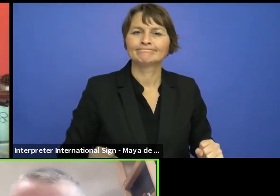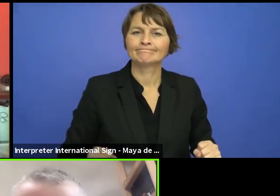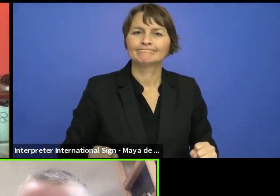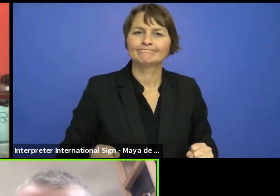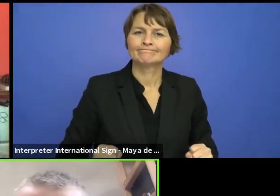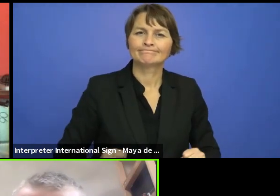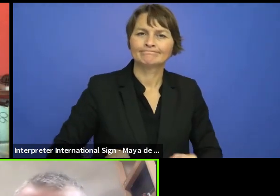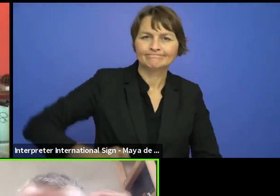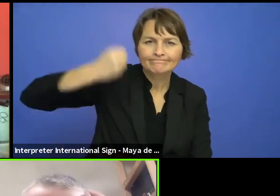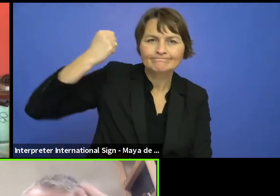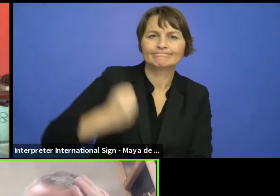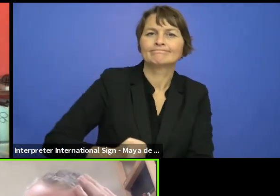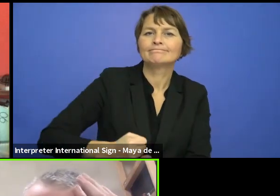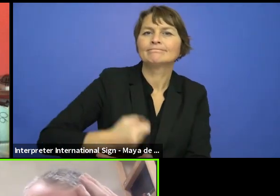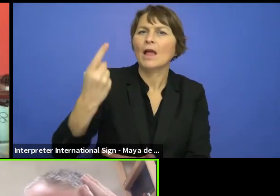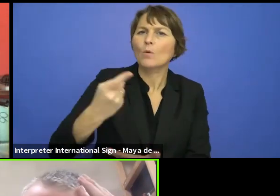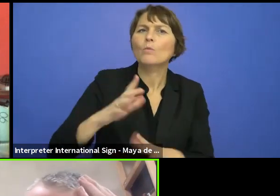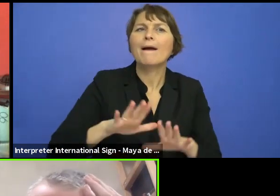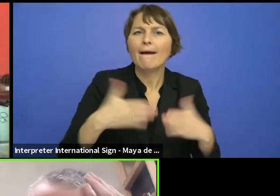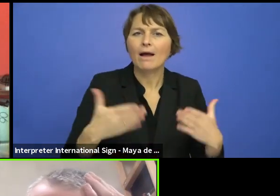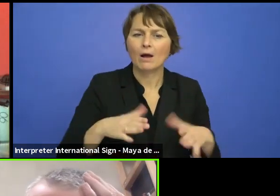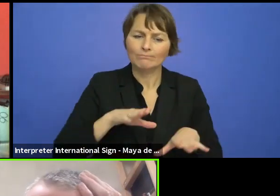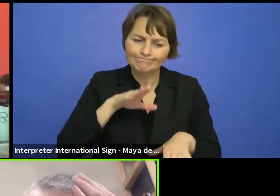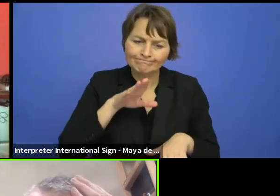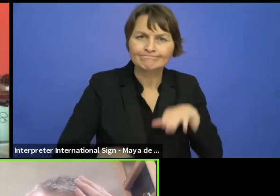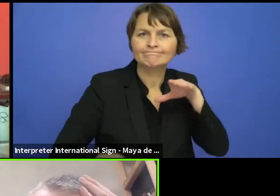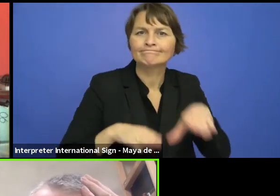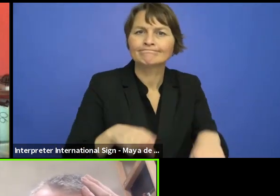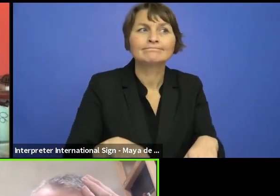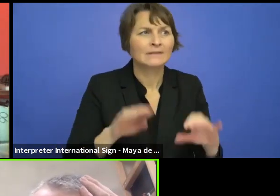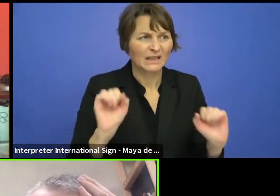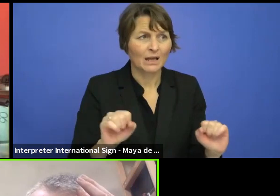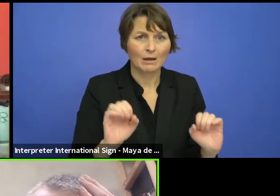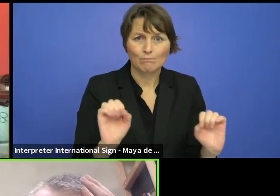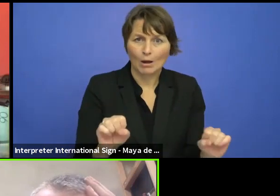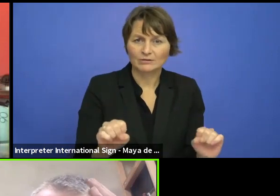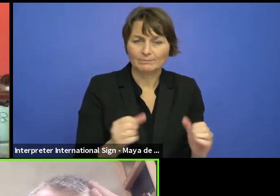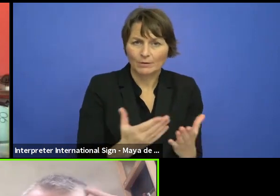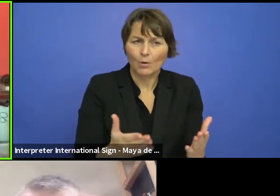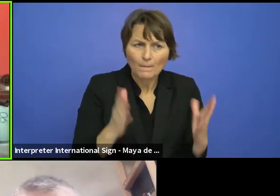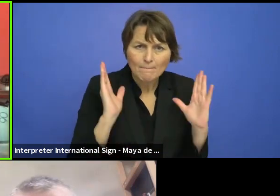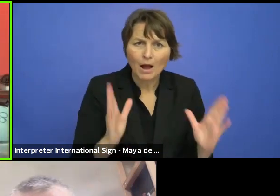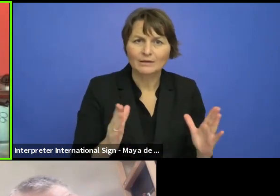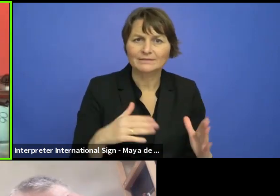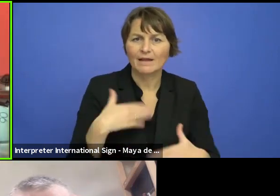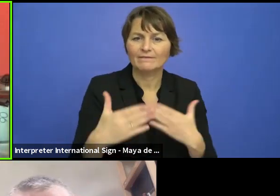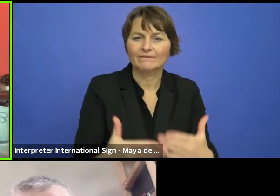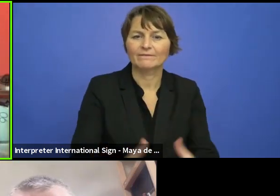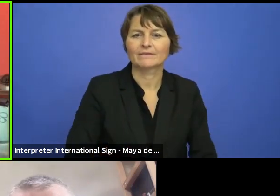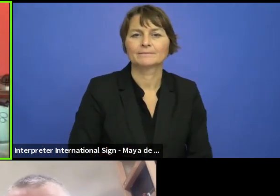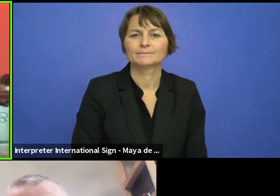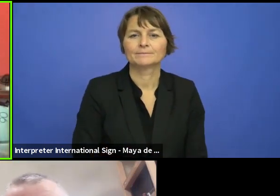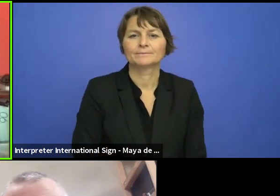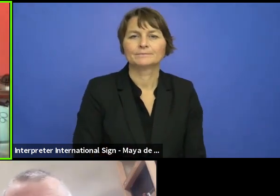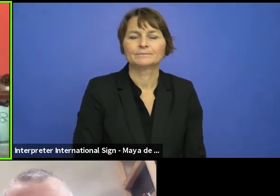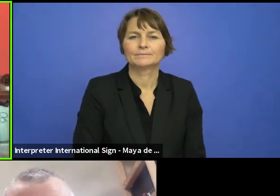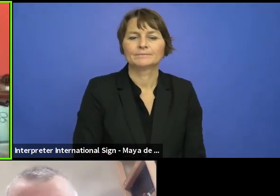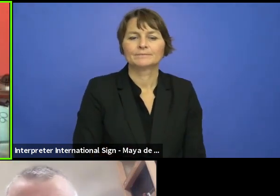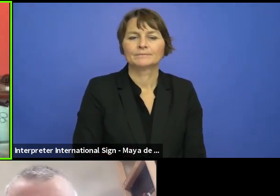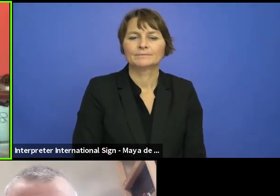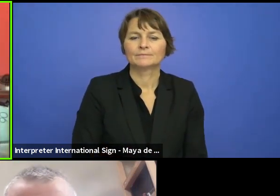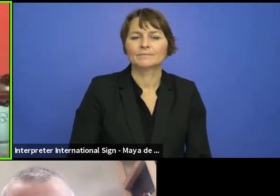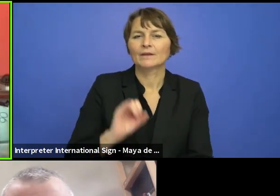in taking steps forward to what we think is possible, necessary. We will come back later to this discussion,